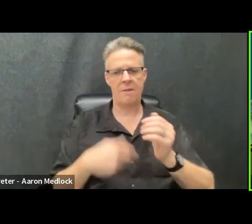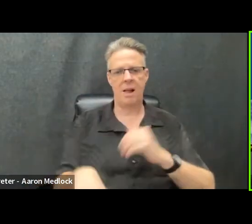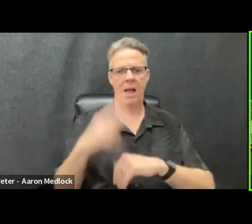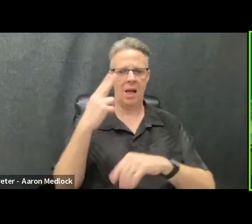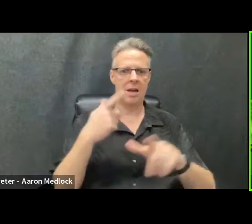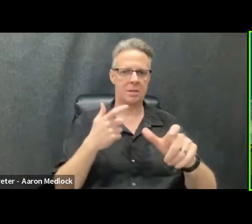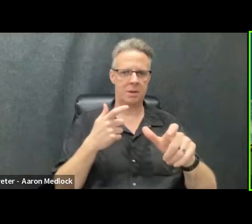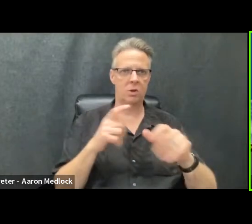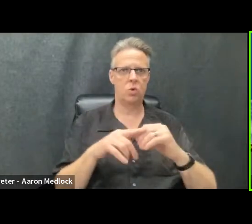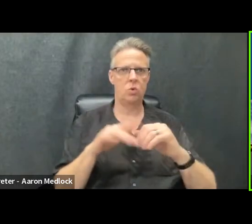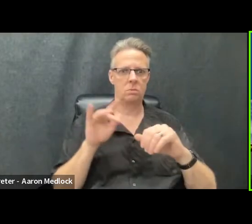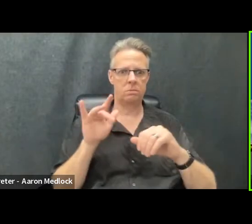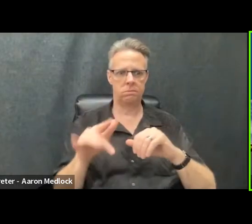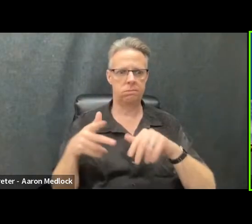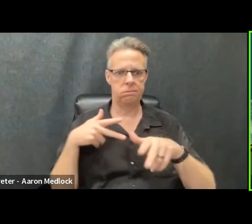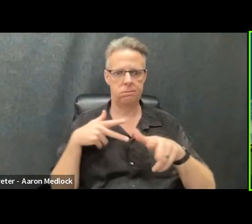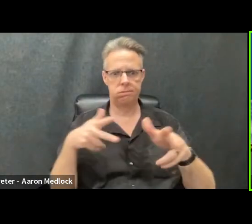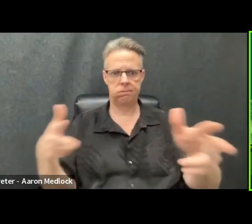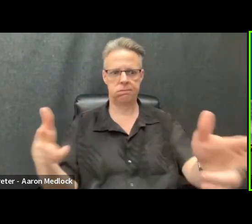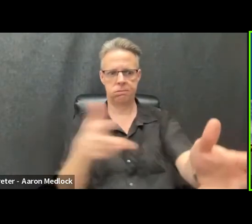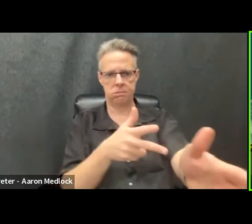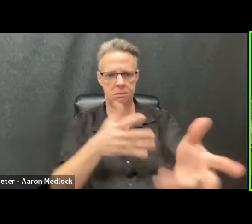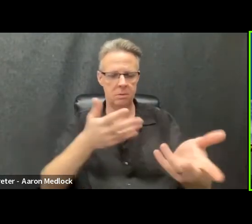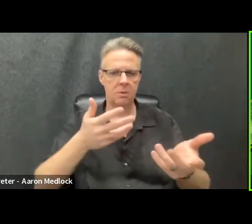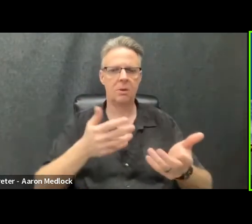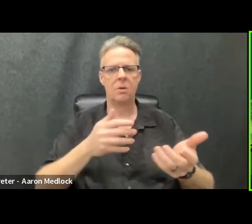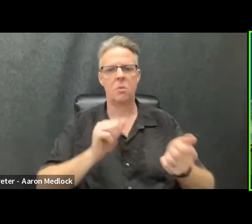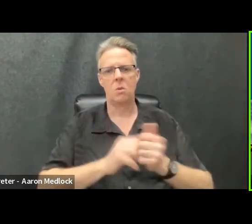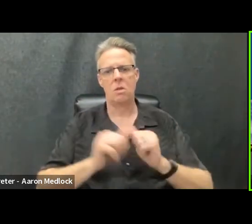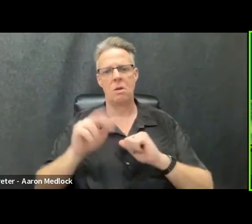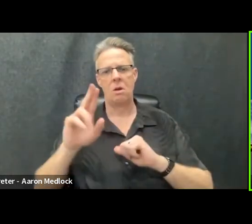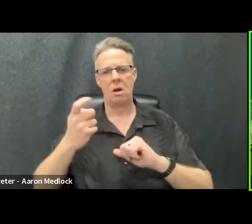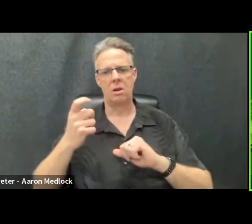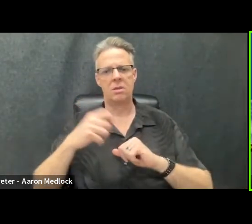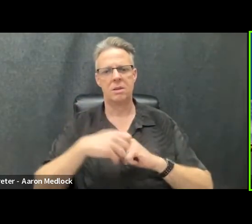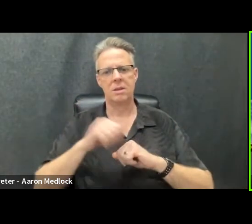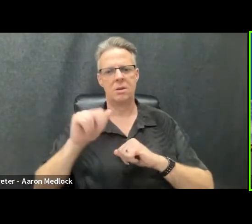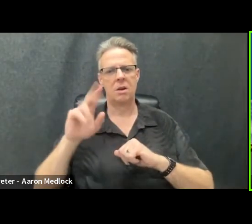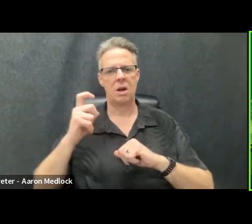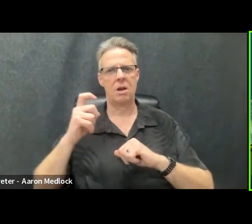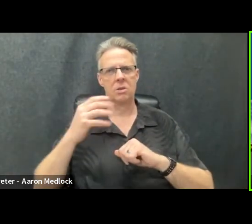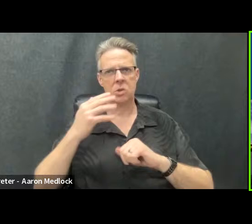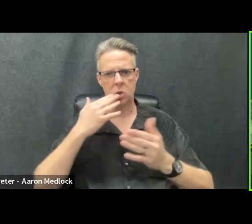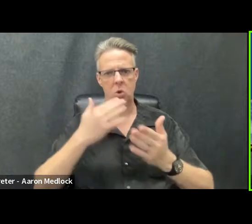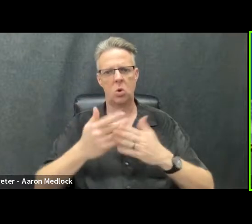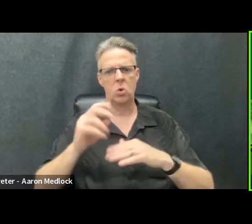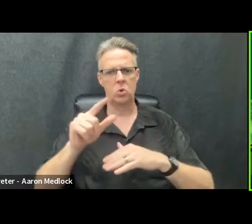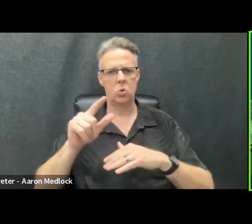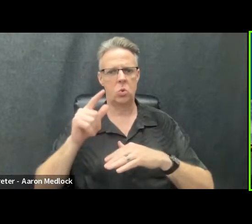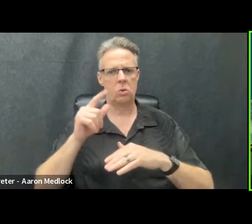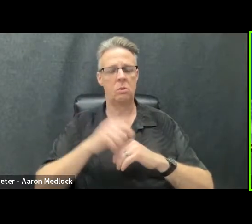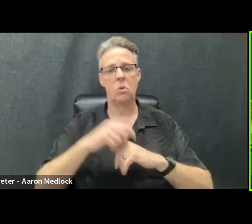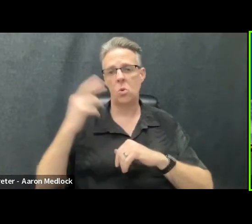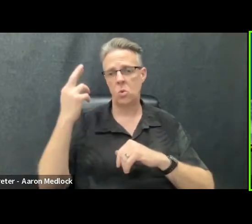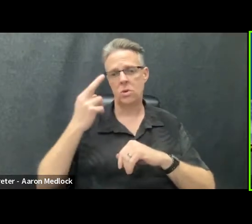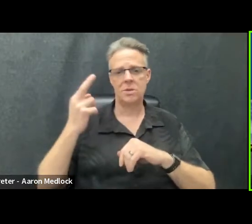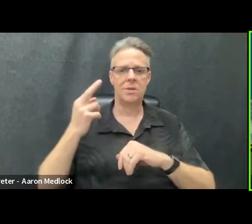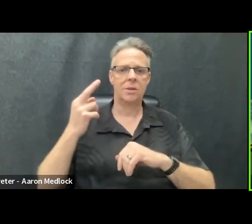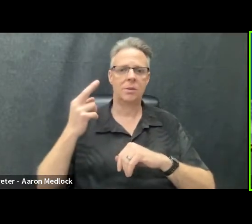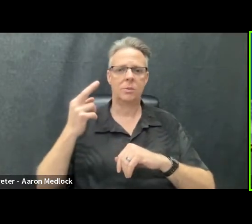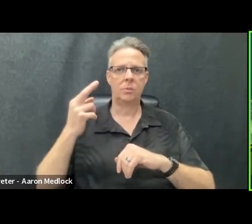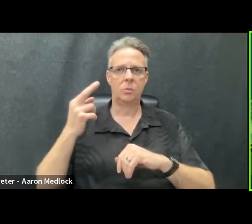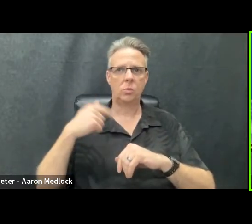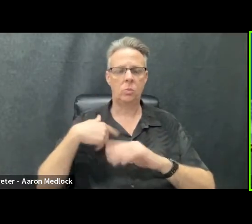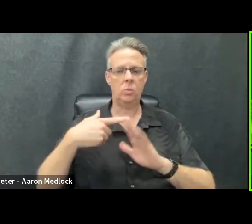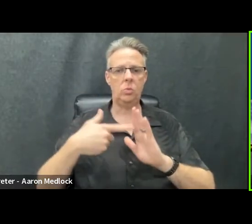trying to solve those issues with aux lanes. Aux lanes is a very good tool. The reason we've kind of